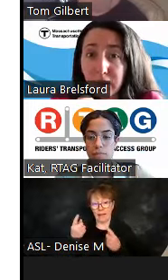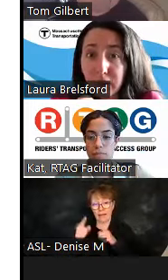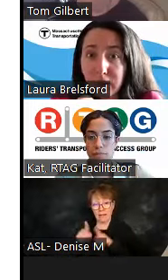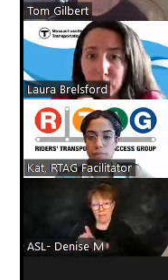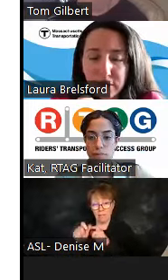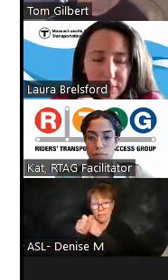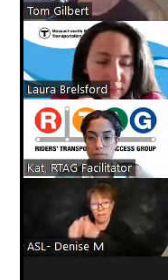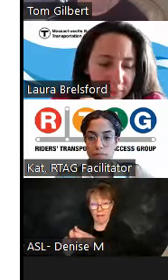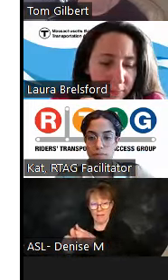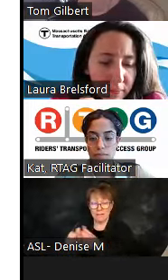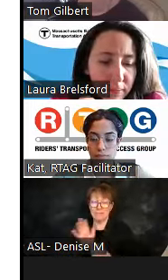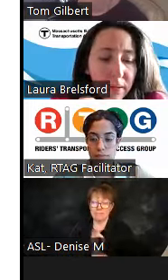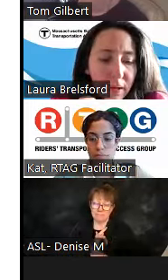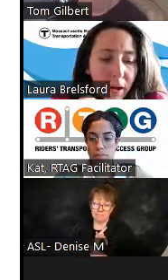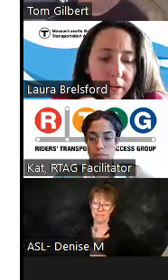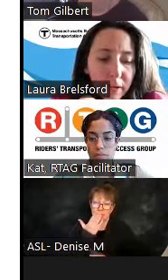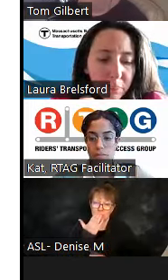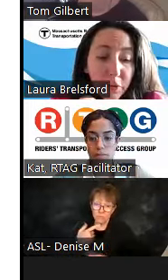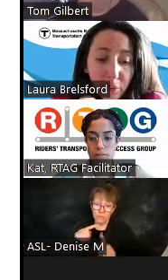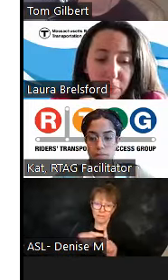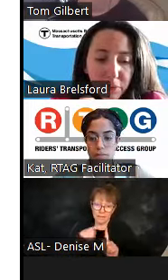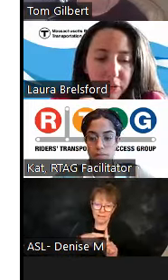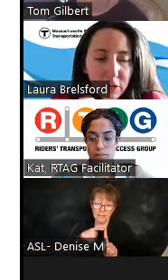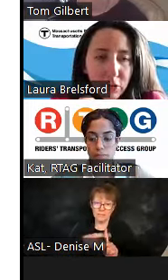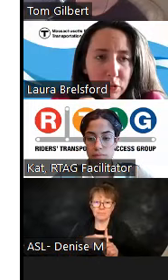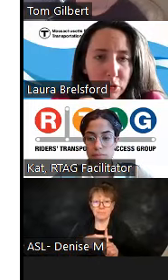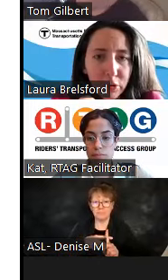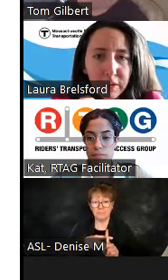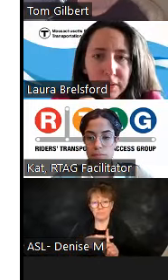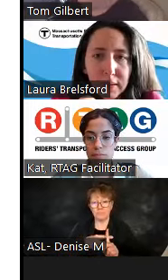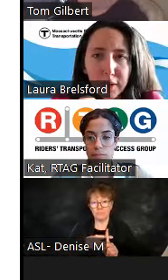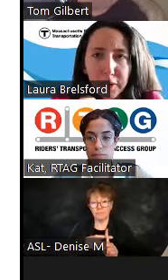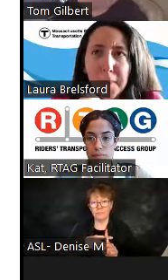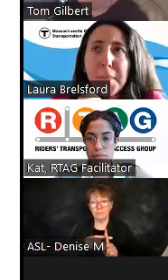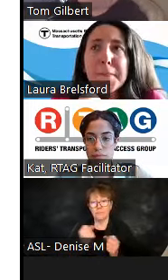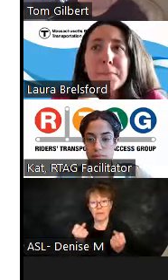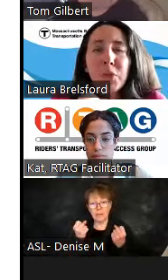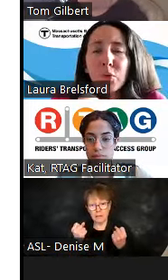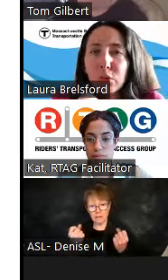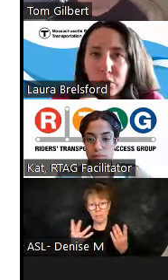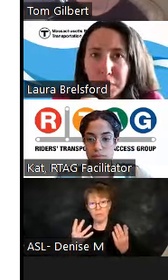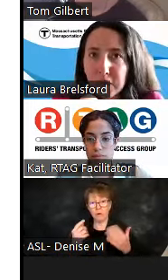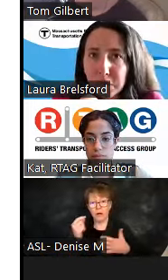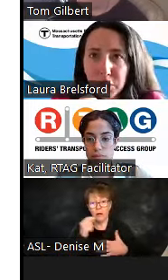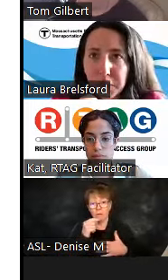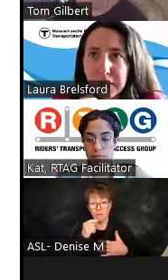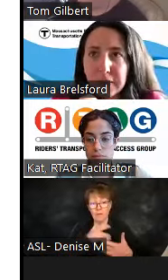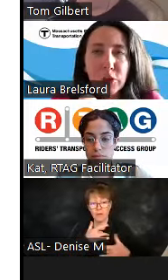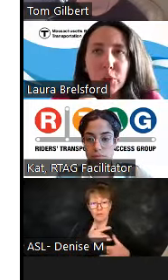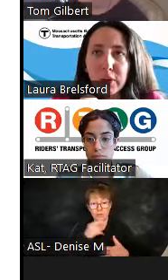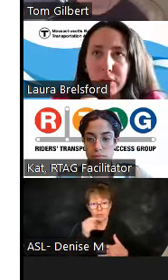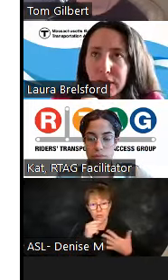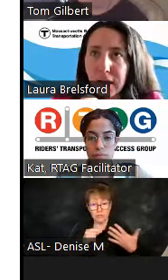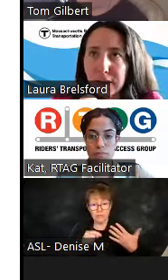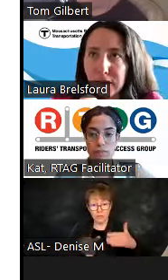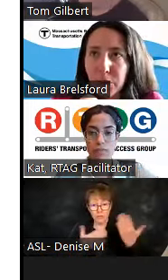good thing and addresses a number of the concerns you're raising here. With respect to bridge plates, you